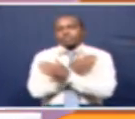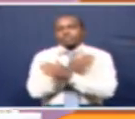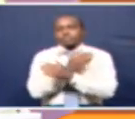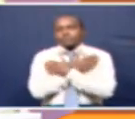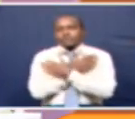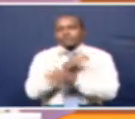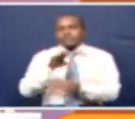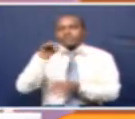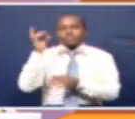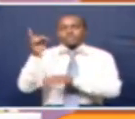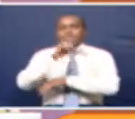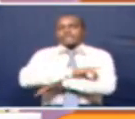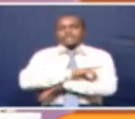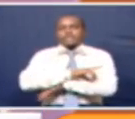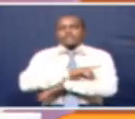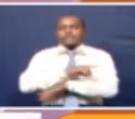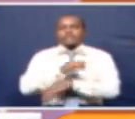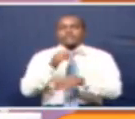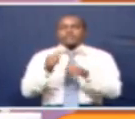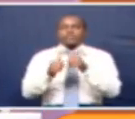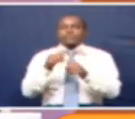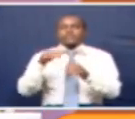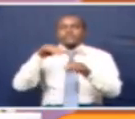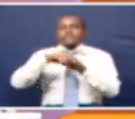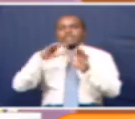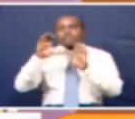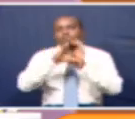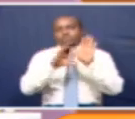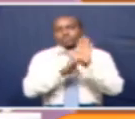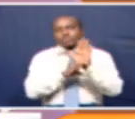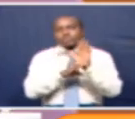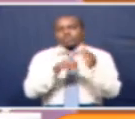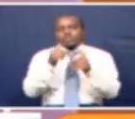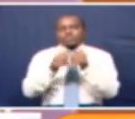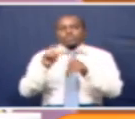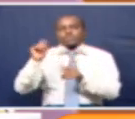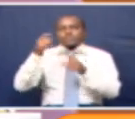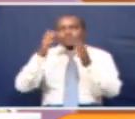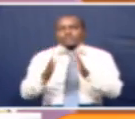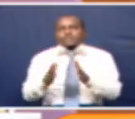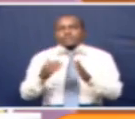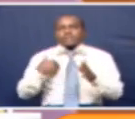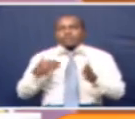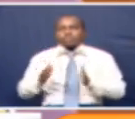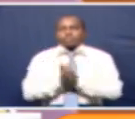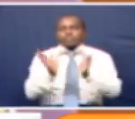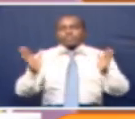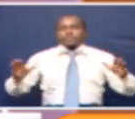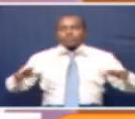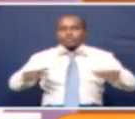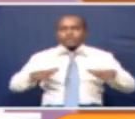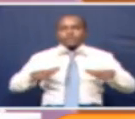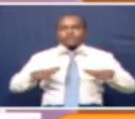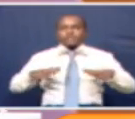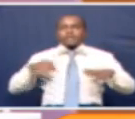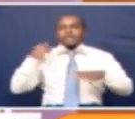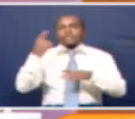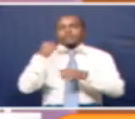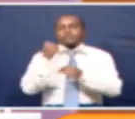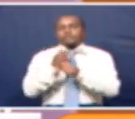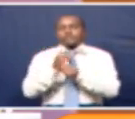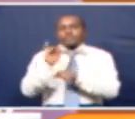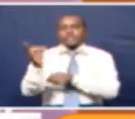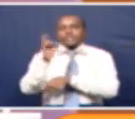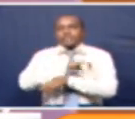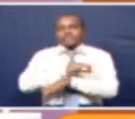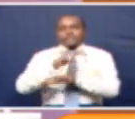day that is in the Constitution, that Kenyans have a public holiday, and the only function on that day is